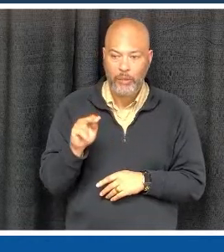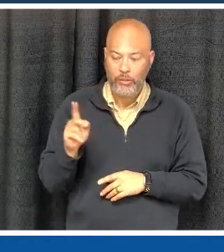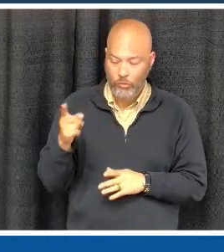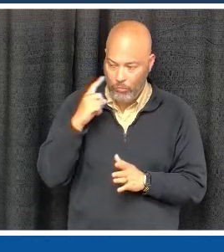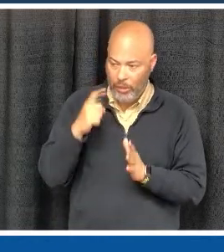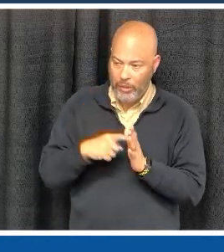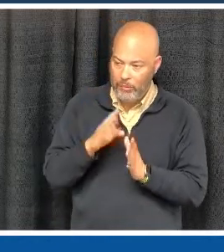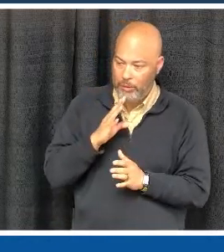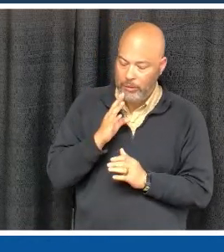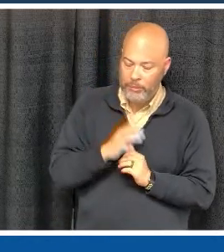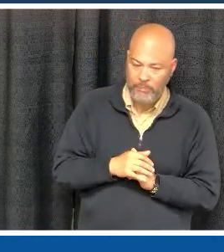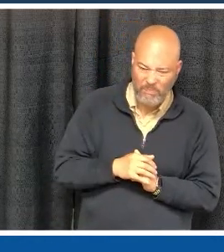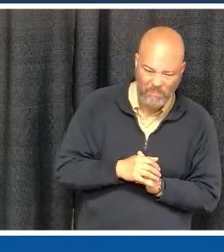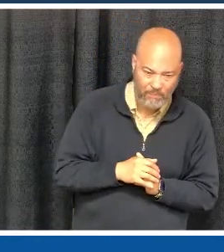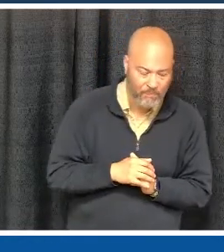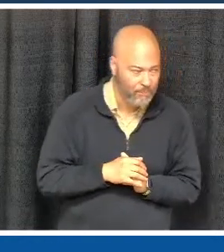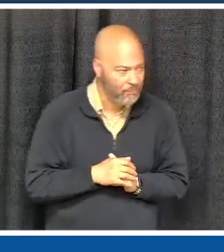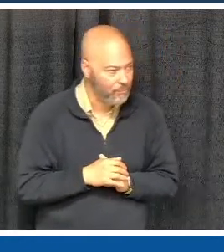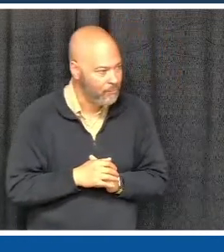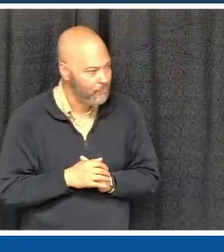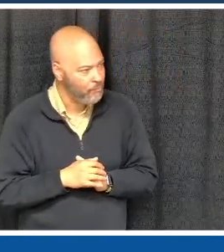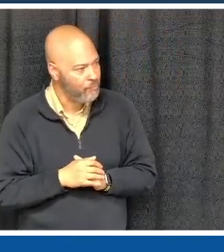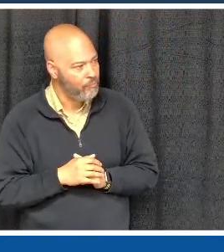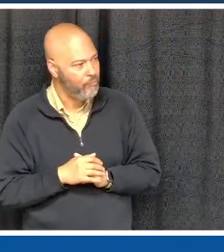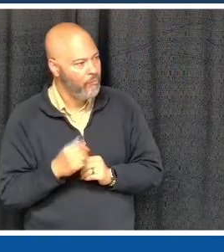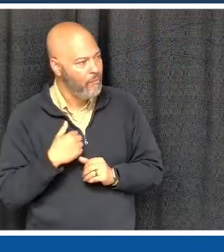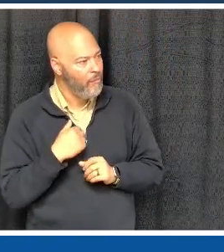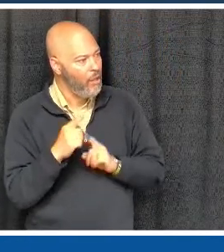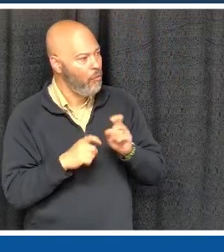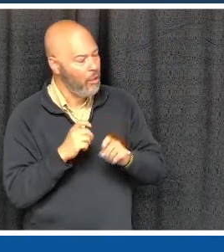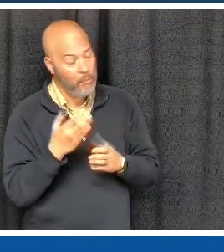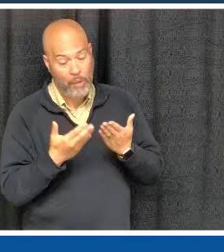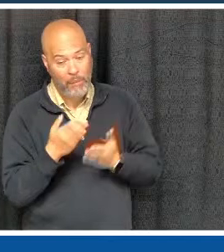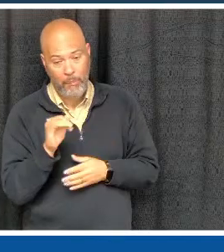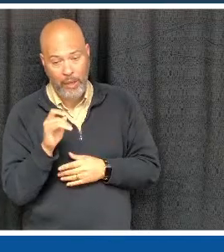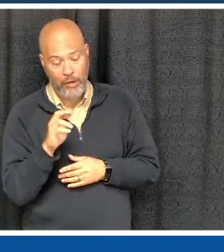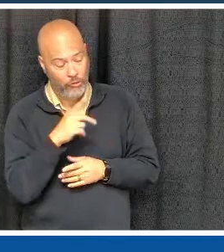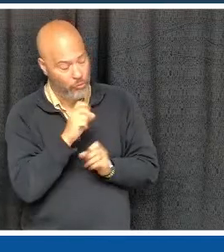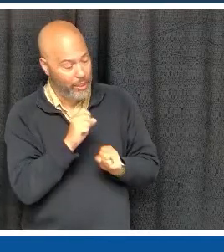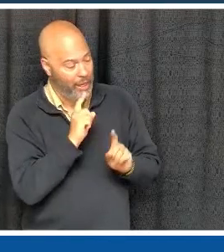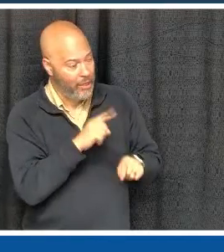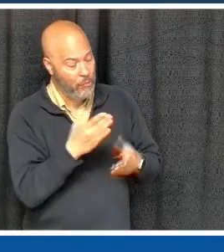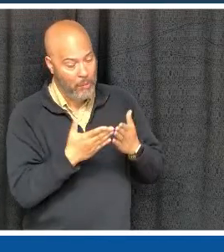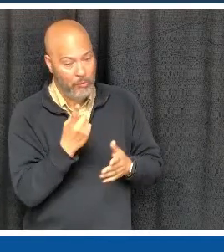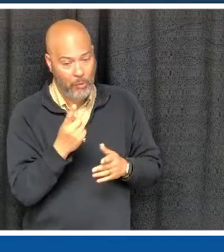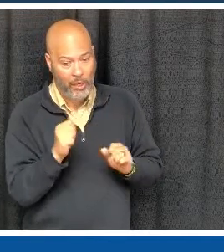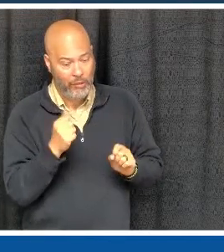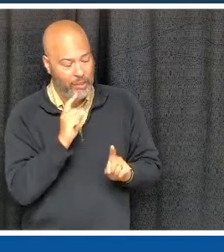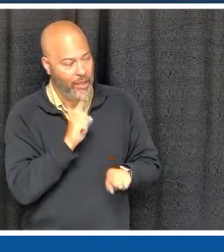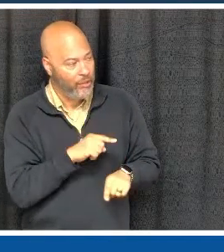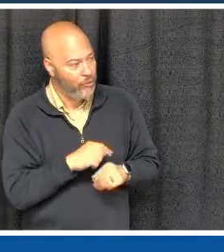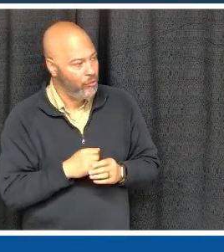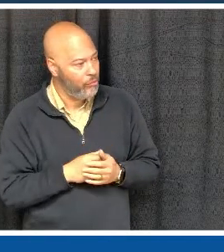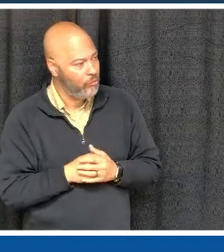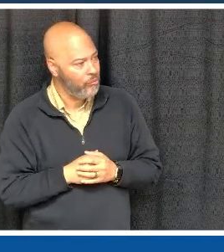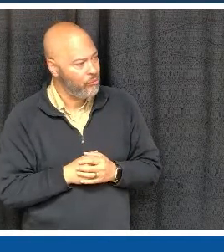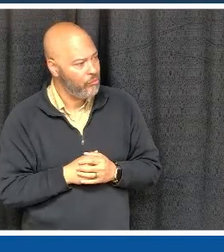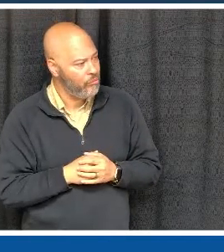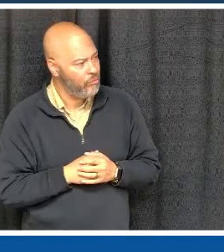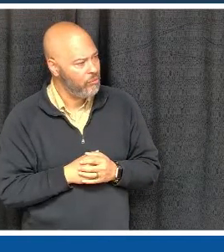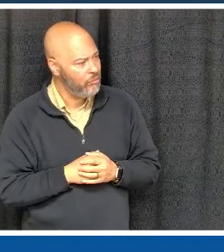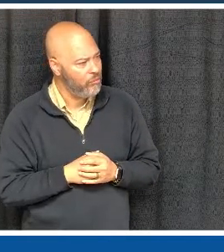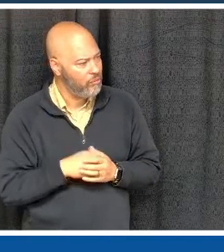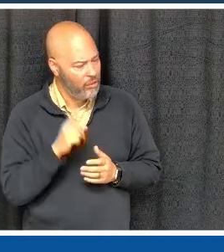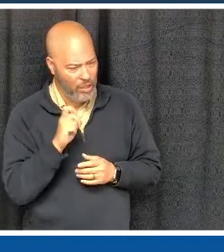Thank you, Mayor. First, I have a question, and Mayor, maybe you can answer this or someone else can answer it. Does